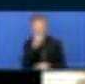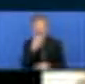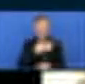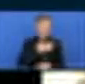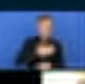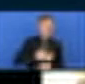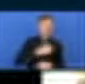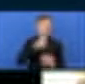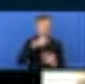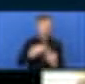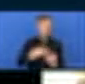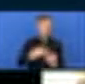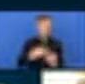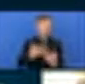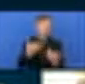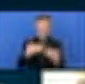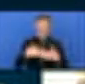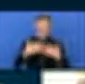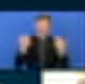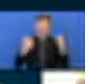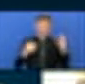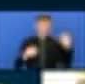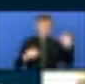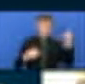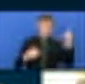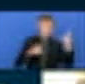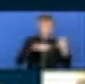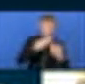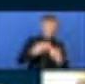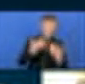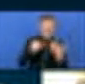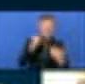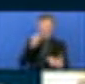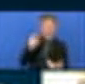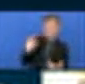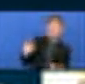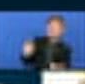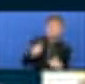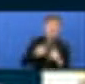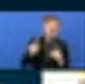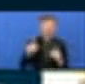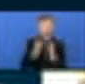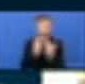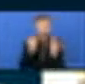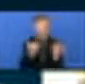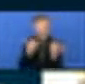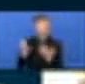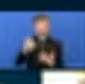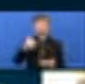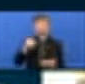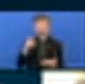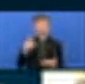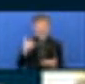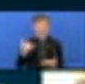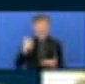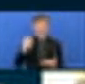any have not been answered, I may come back to you. So if I then may ask Honorable July Moyo, would you like to respond to some of the